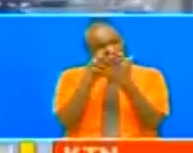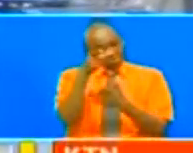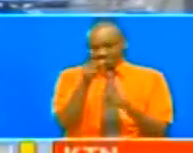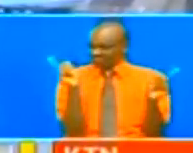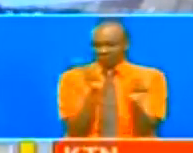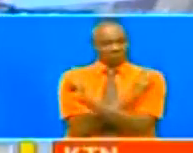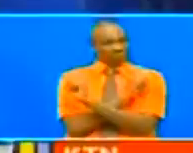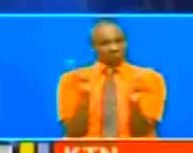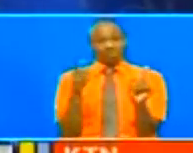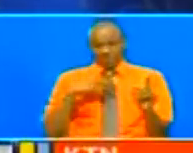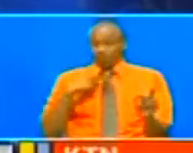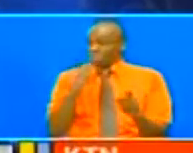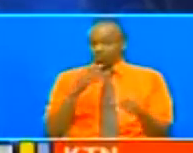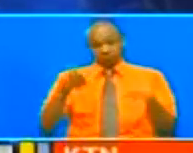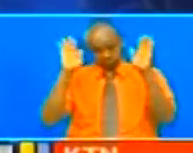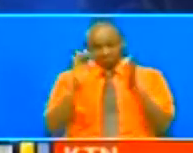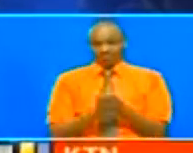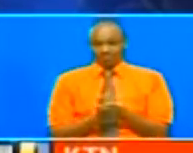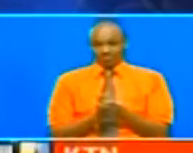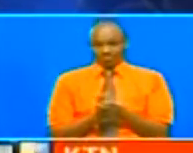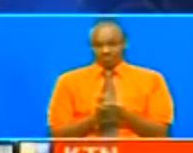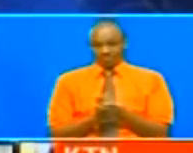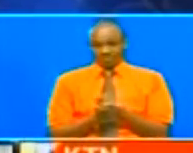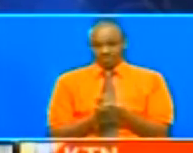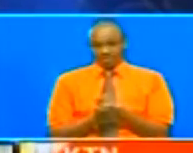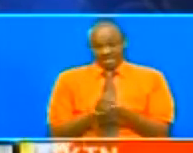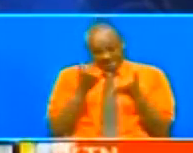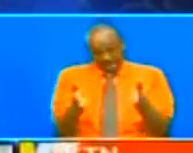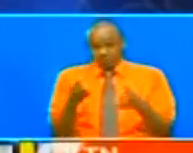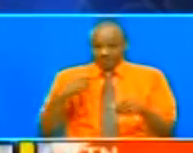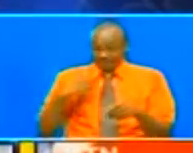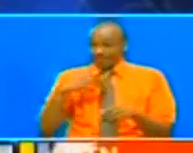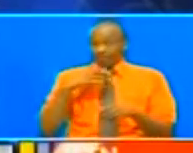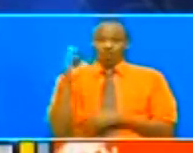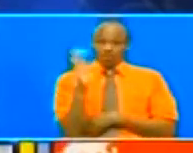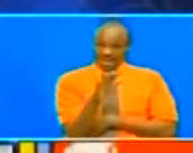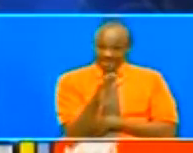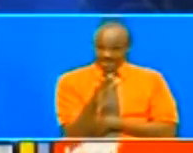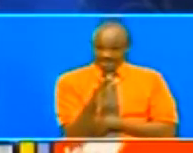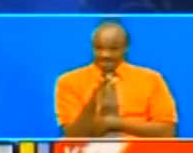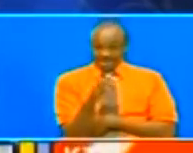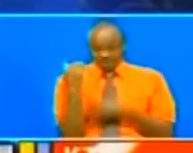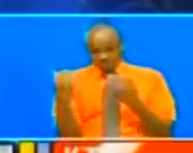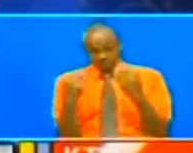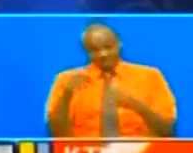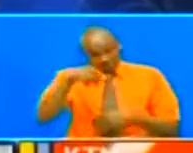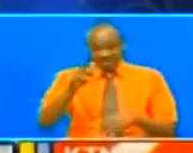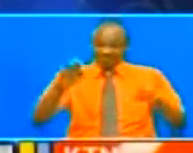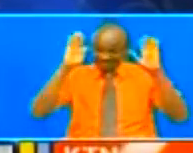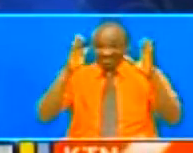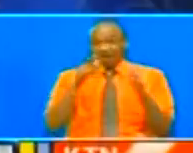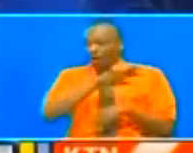kinidhamu watakaojitokeza, including the returnees, the youths who are